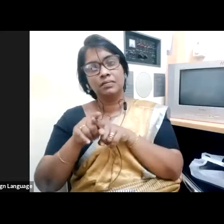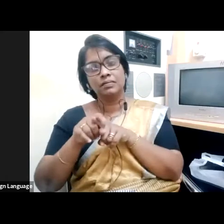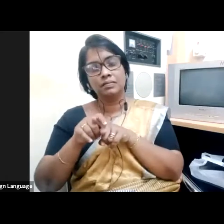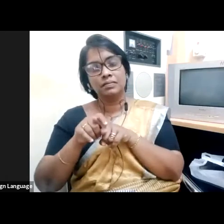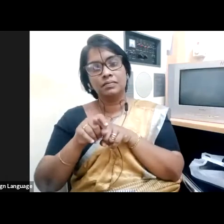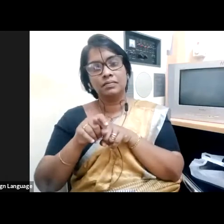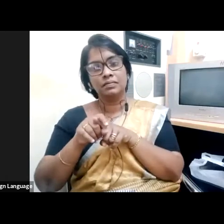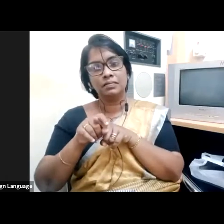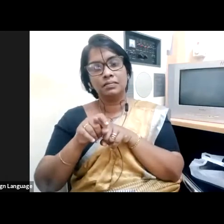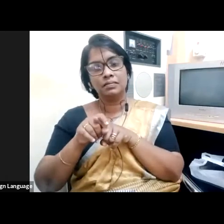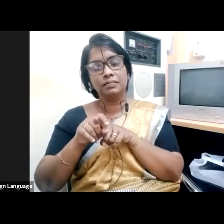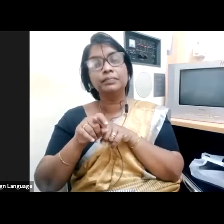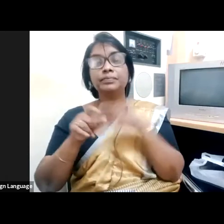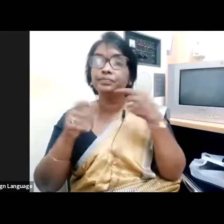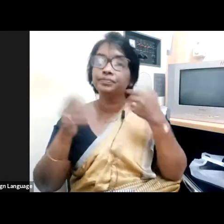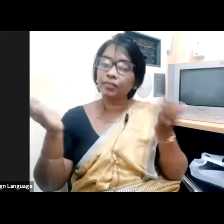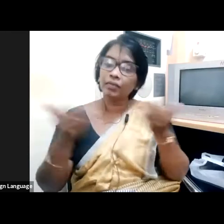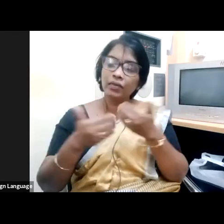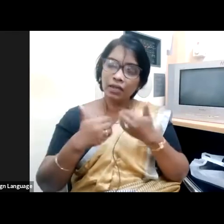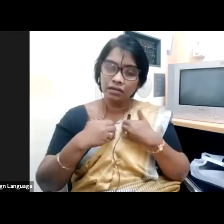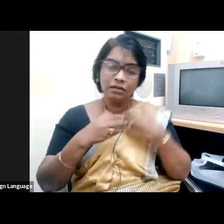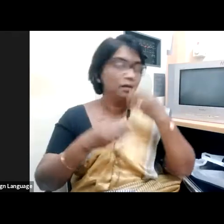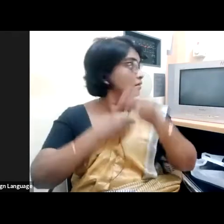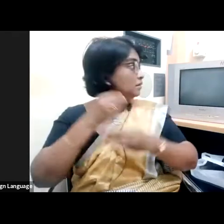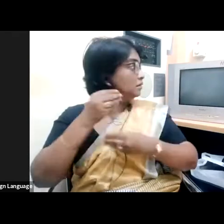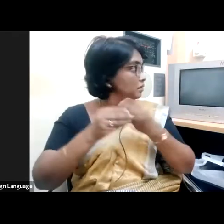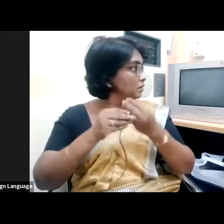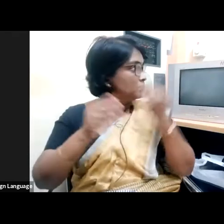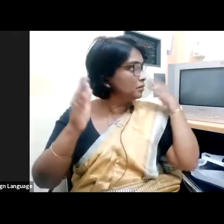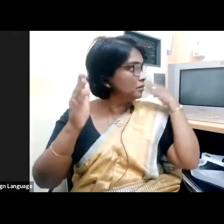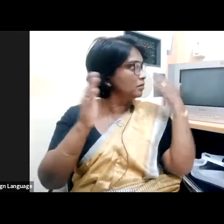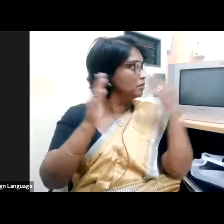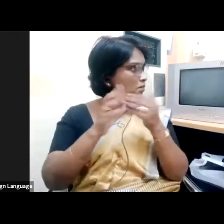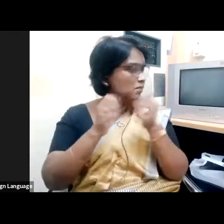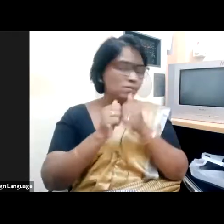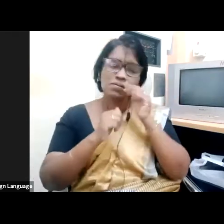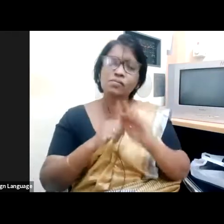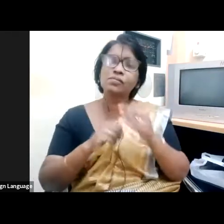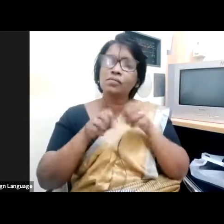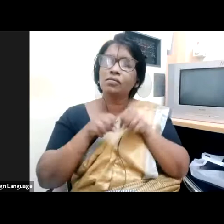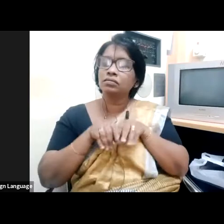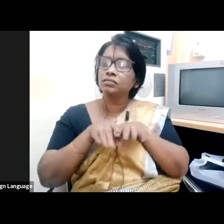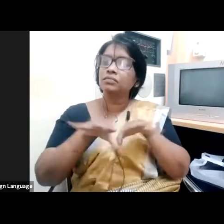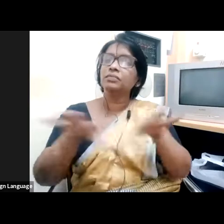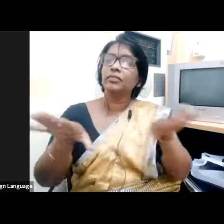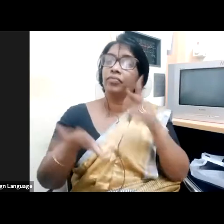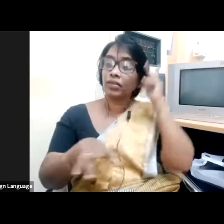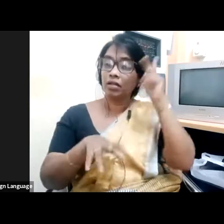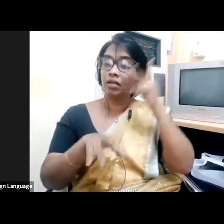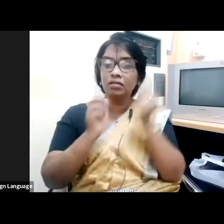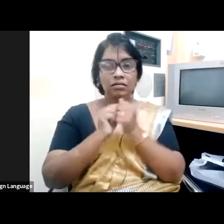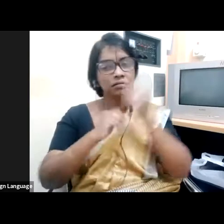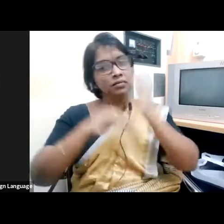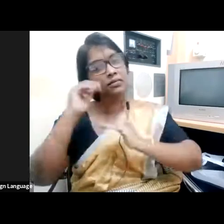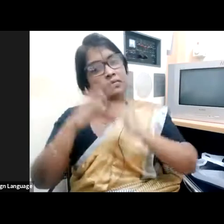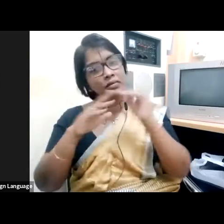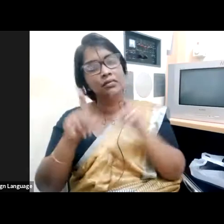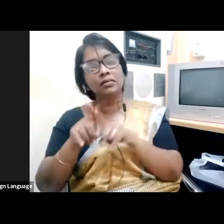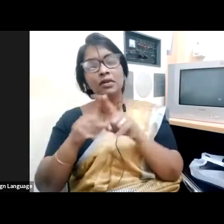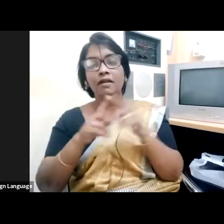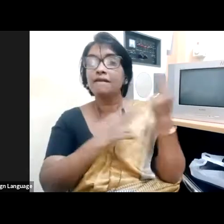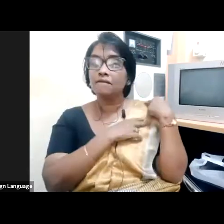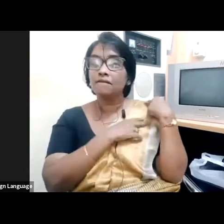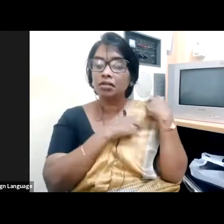product. And even if you look at one of the SDGs, which is responsible production and consumption, there's a lot of